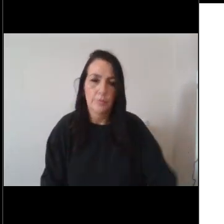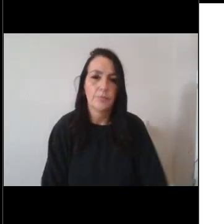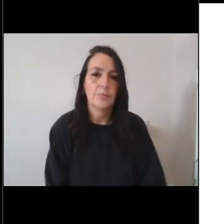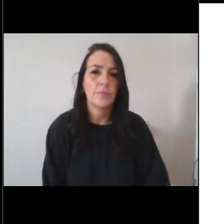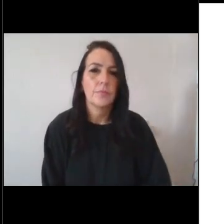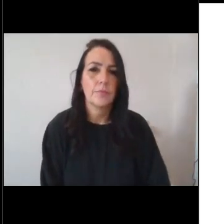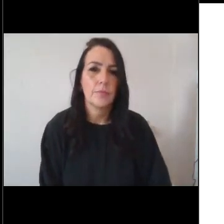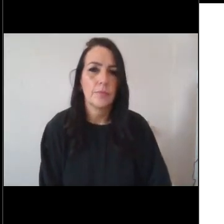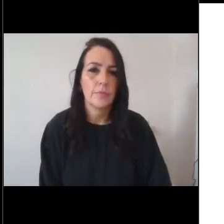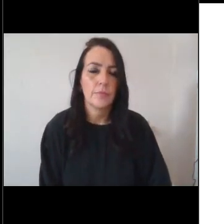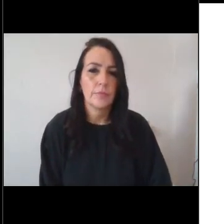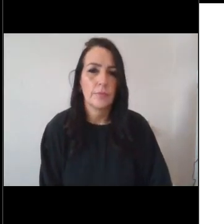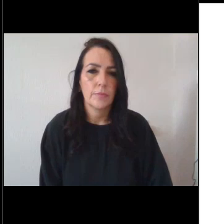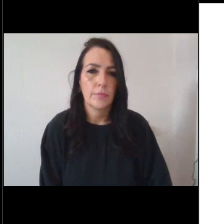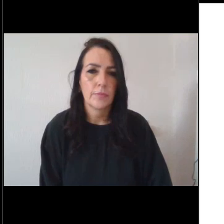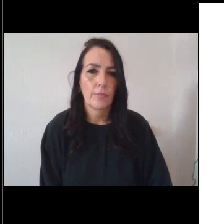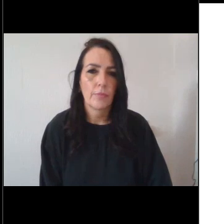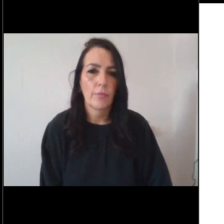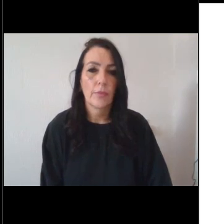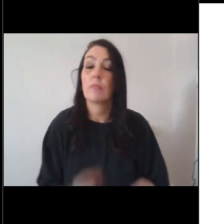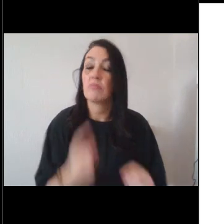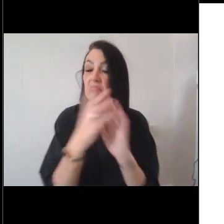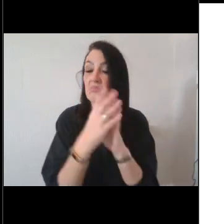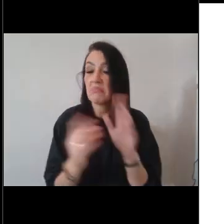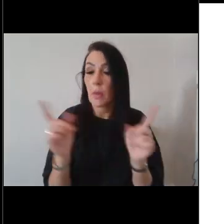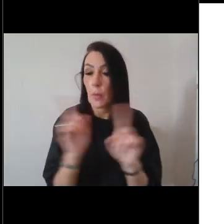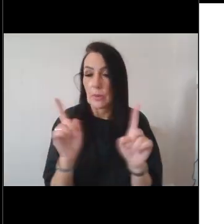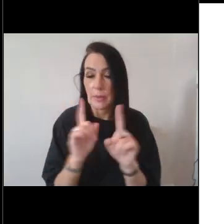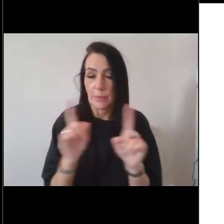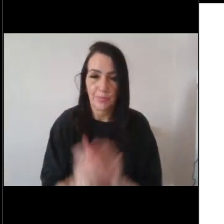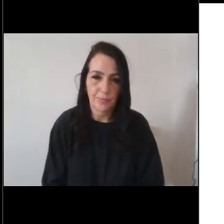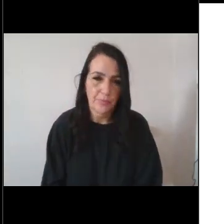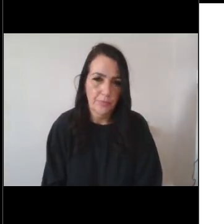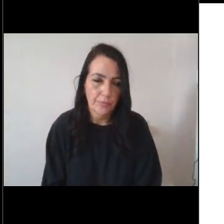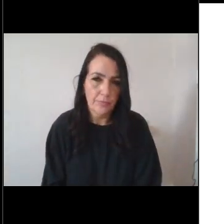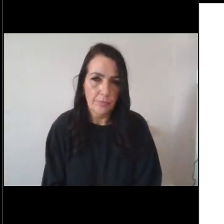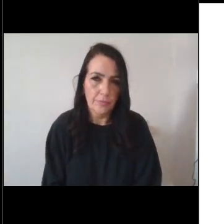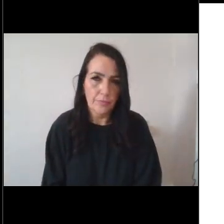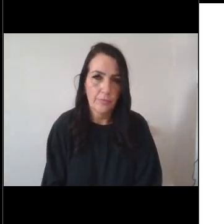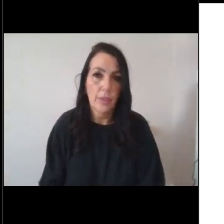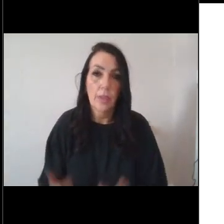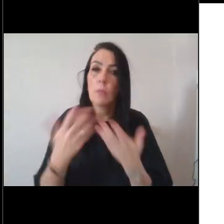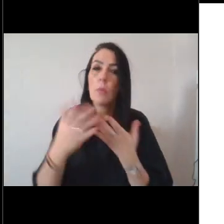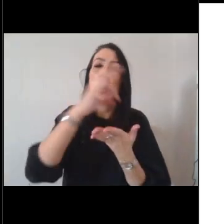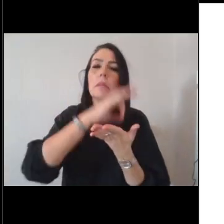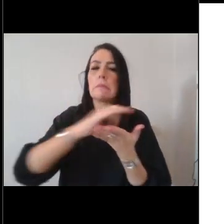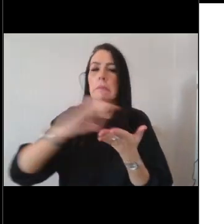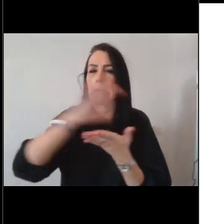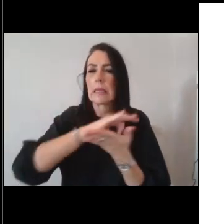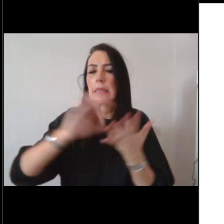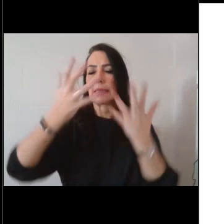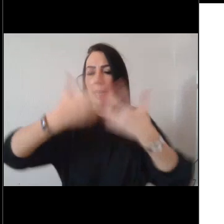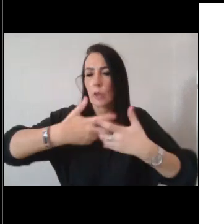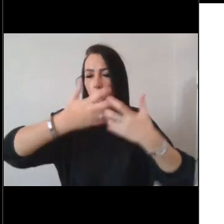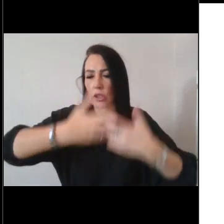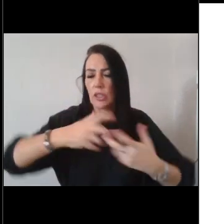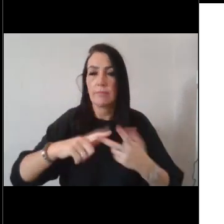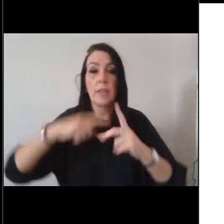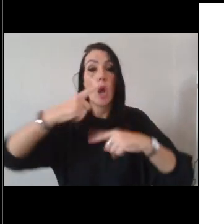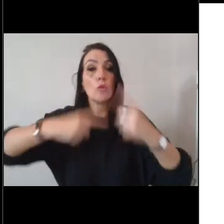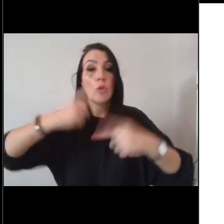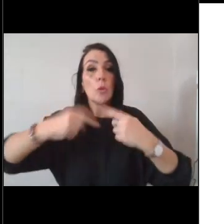Some examples of actions that your organisation could take are things like adopting cleaner technologies, using renewable energy